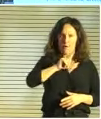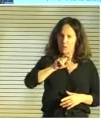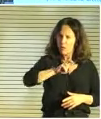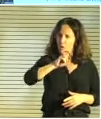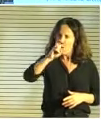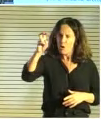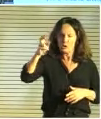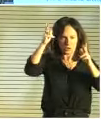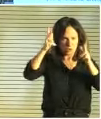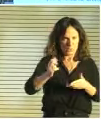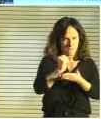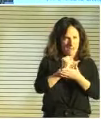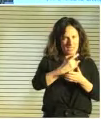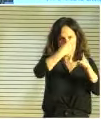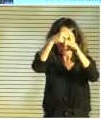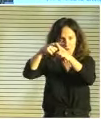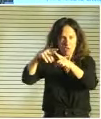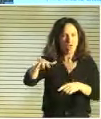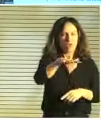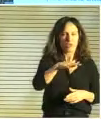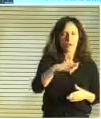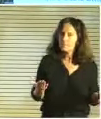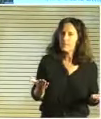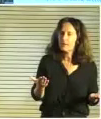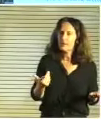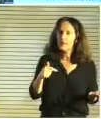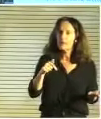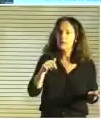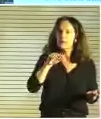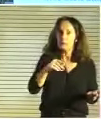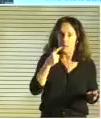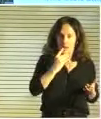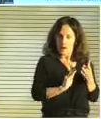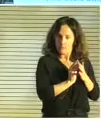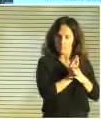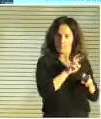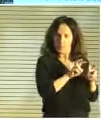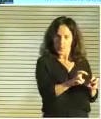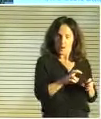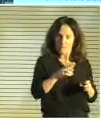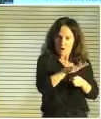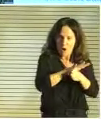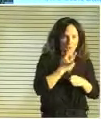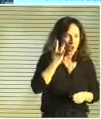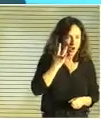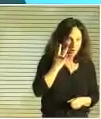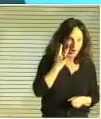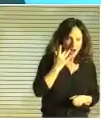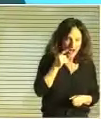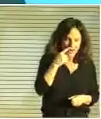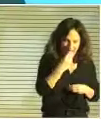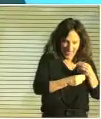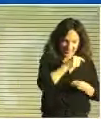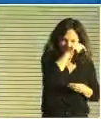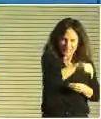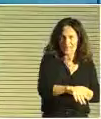here's a new project. This is produced by local farmers. Please take their goods and sell it to the customers. So I'm